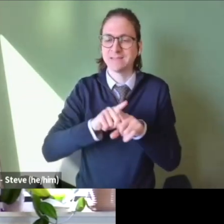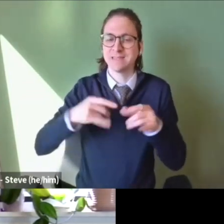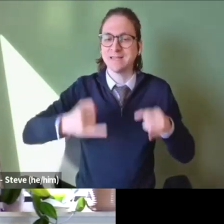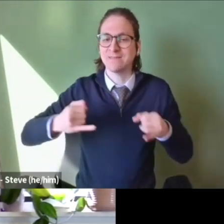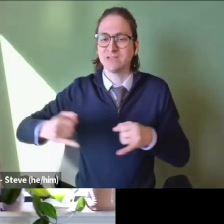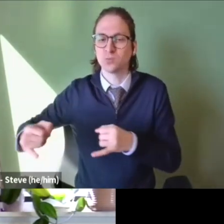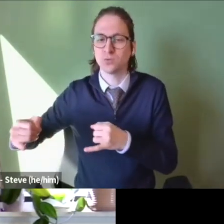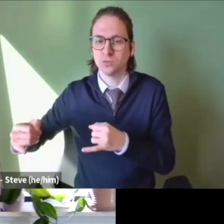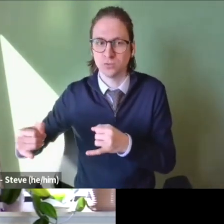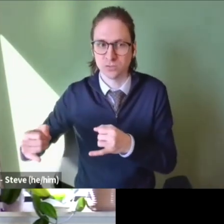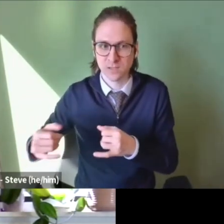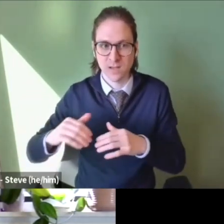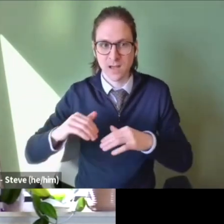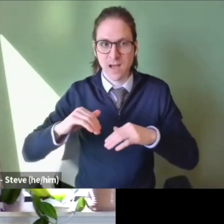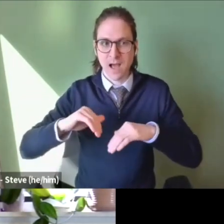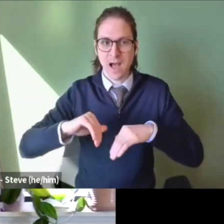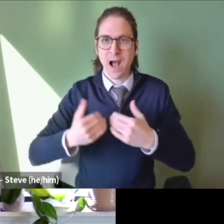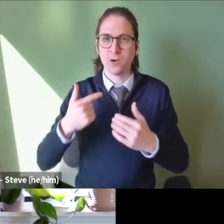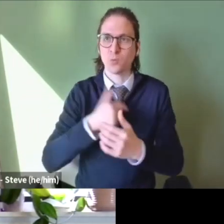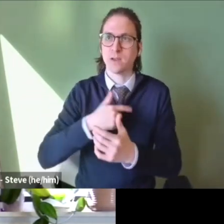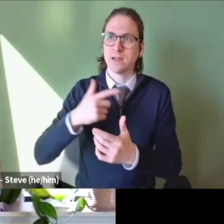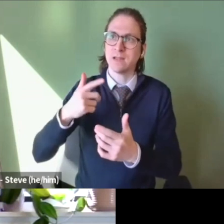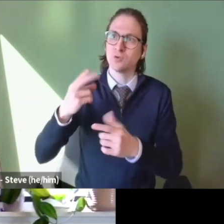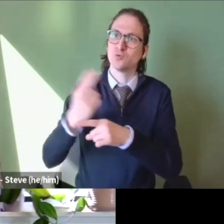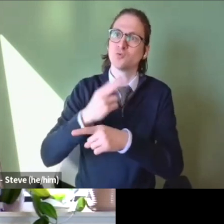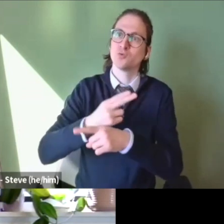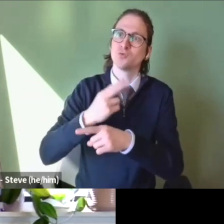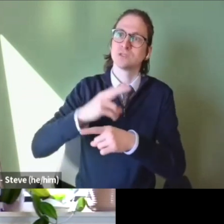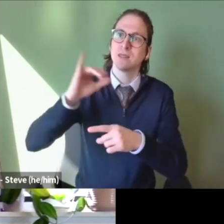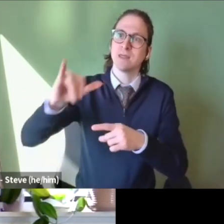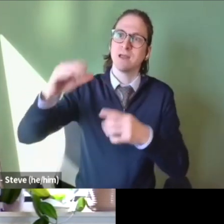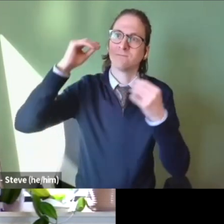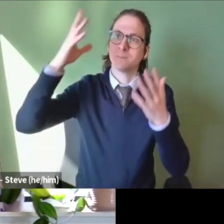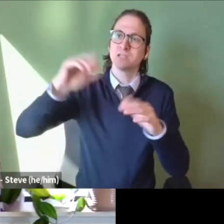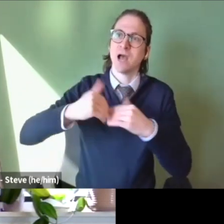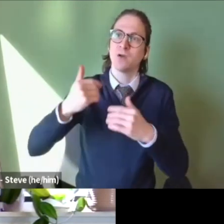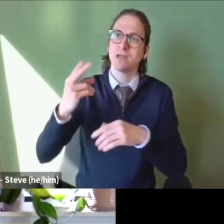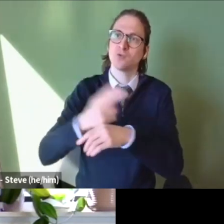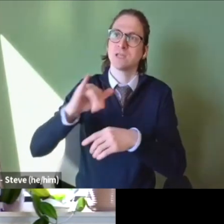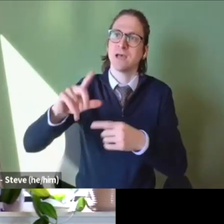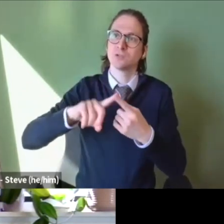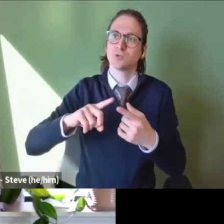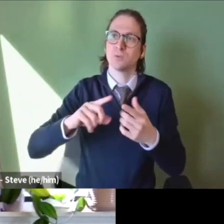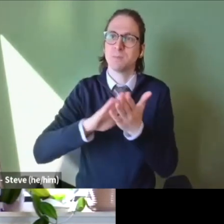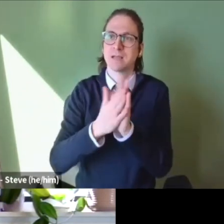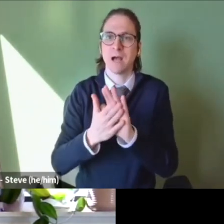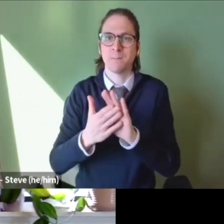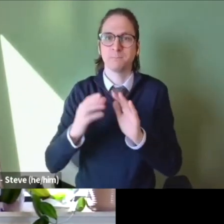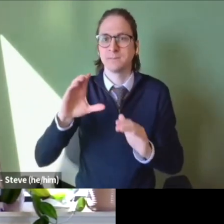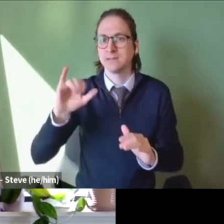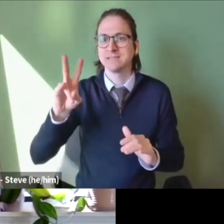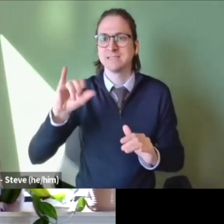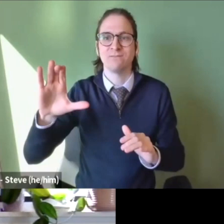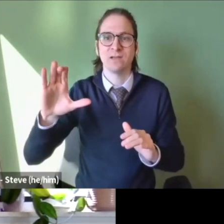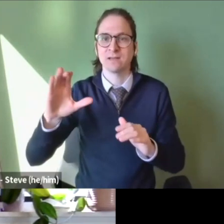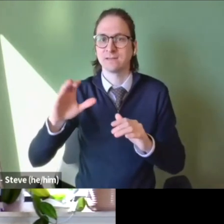to be sort of civic agents in the world? How do they use this to develop a sense of identity around the learning